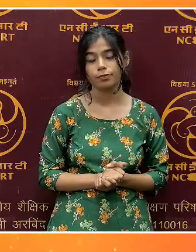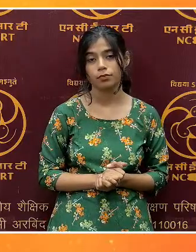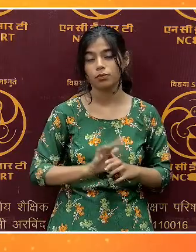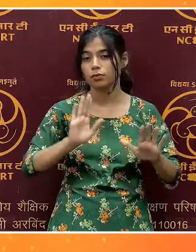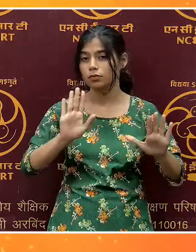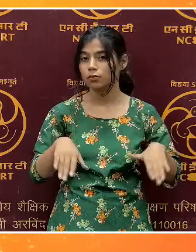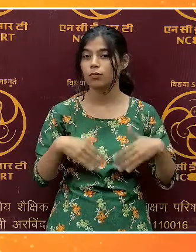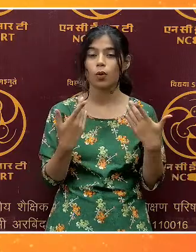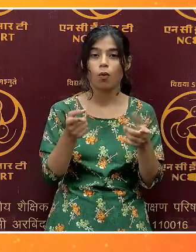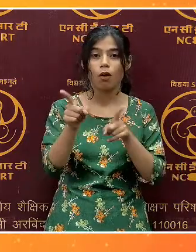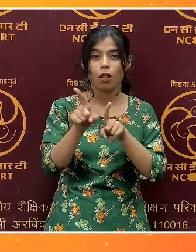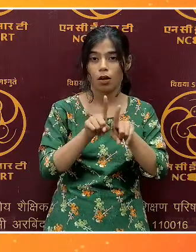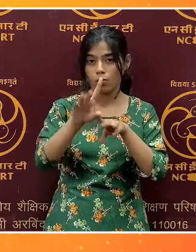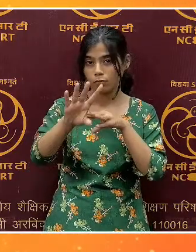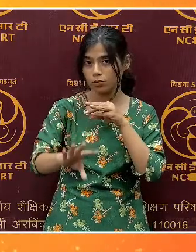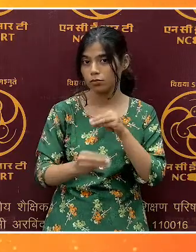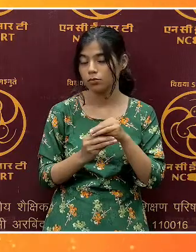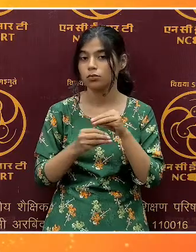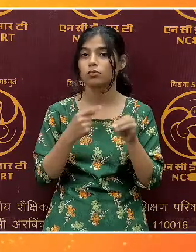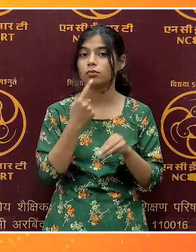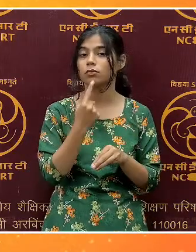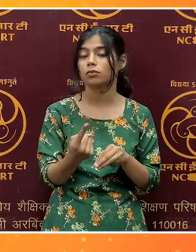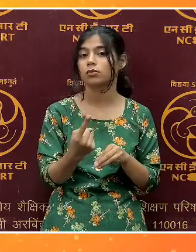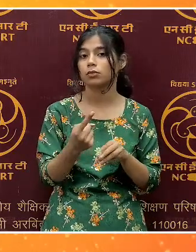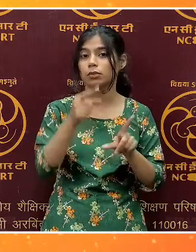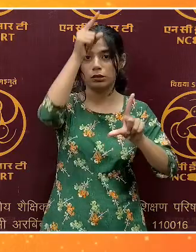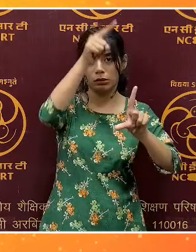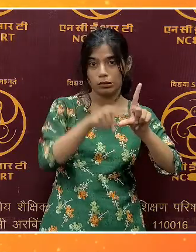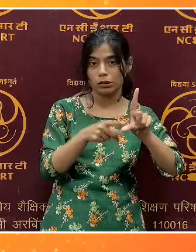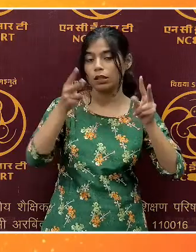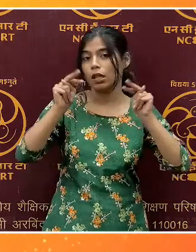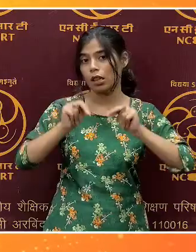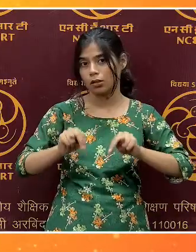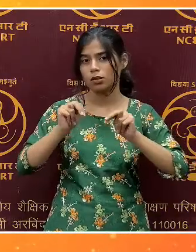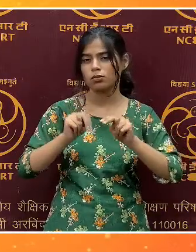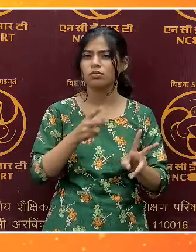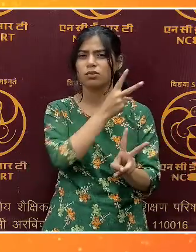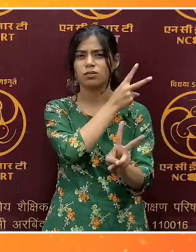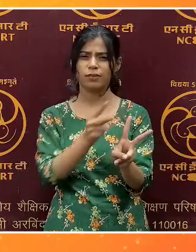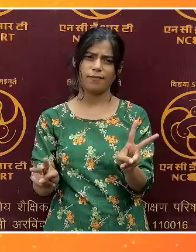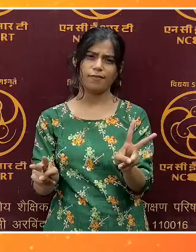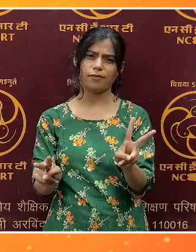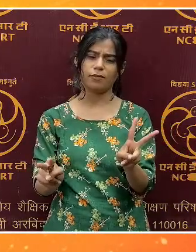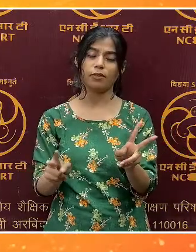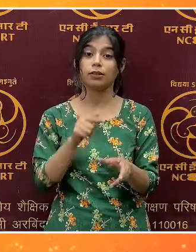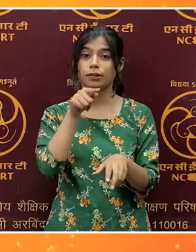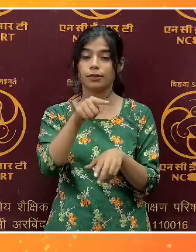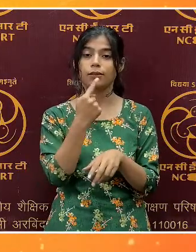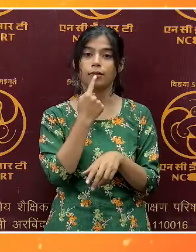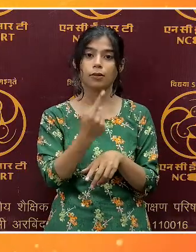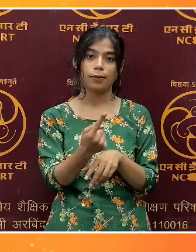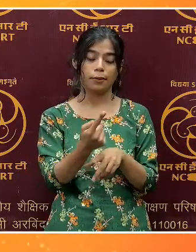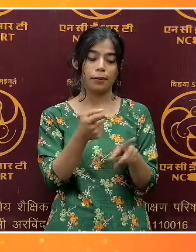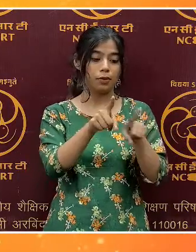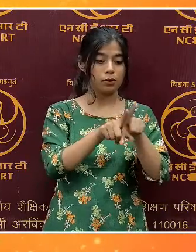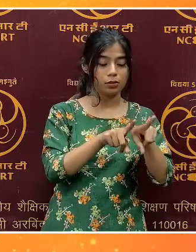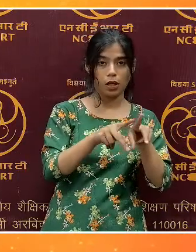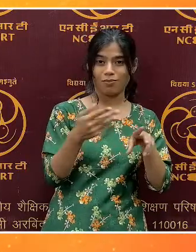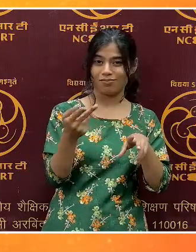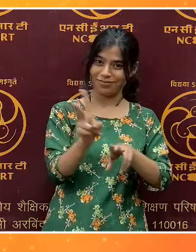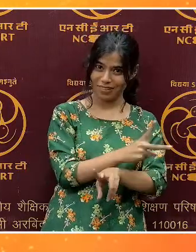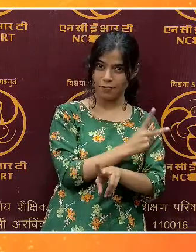Another example where the scale required is different. So, that is why this example is different from earlier